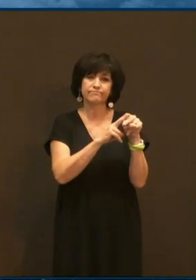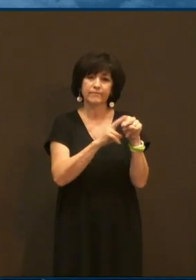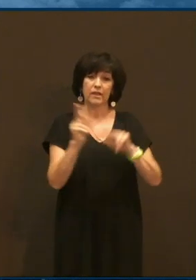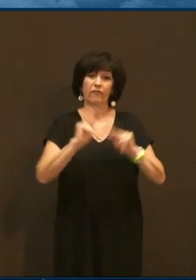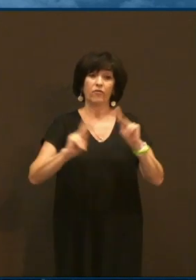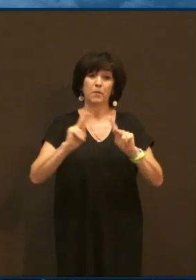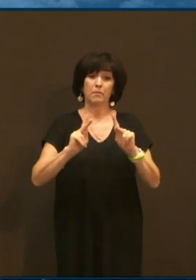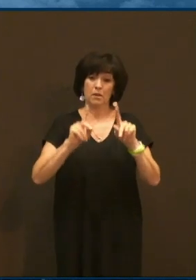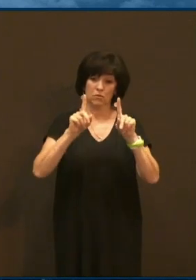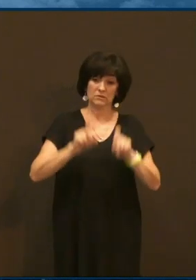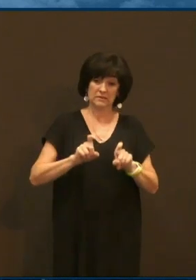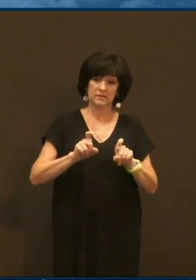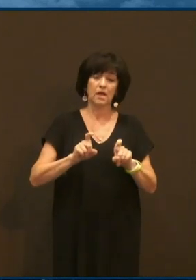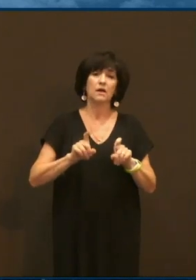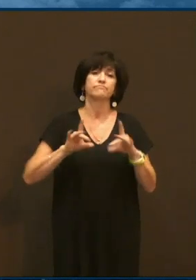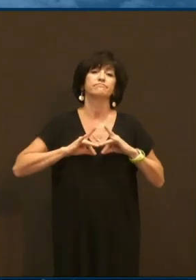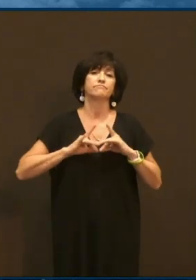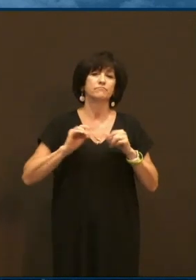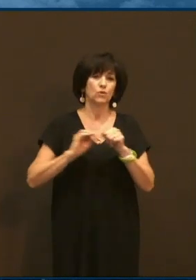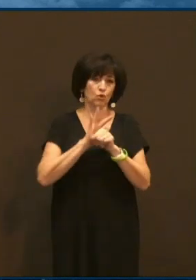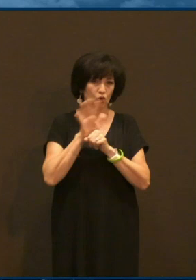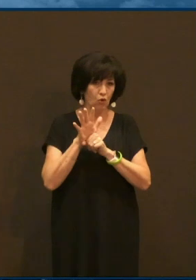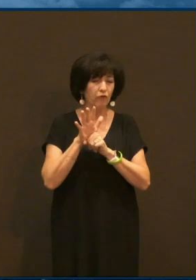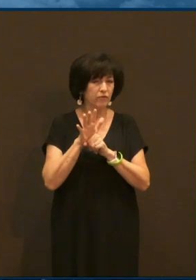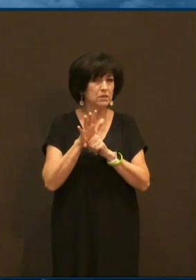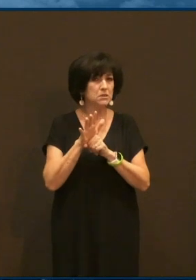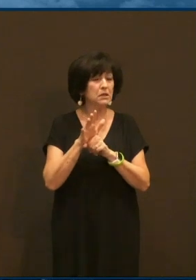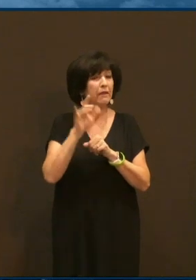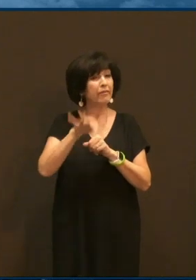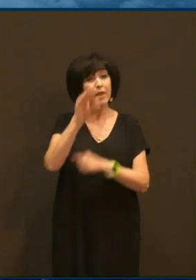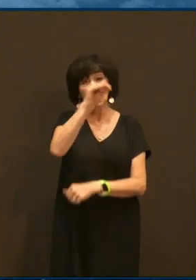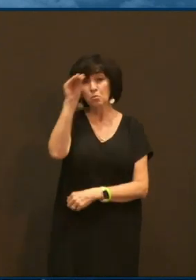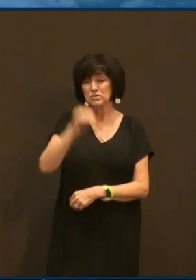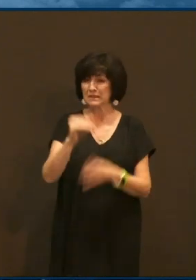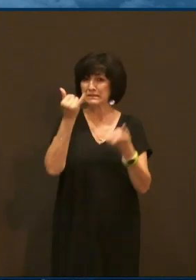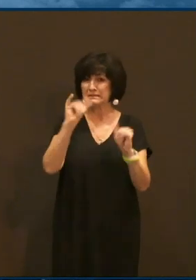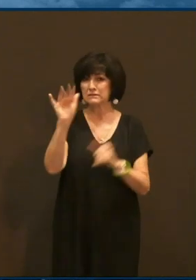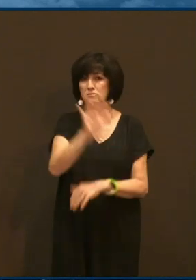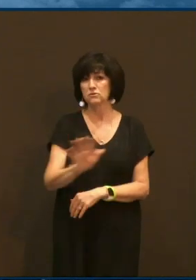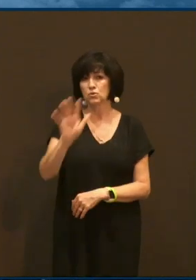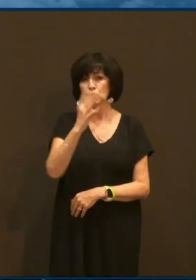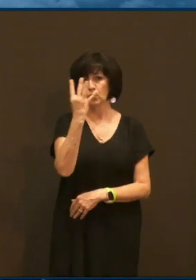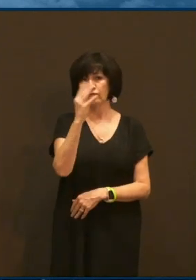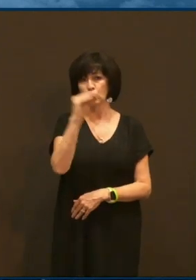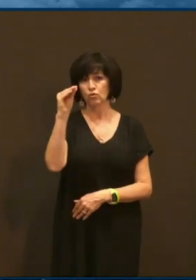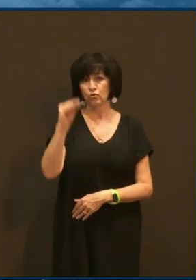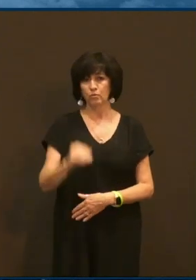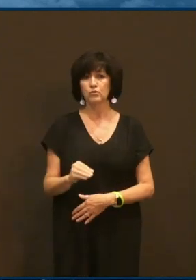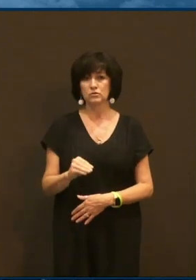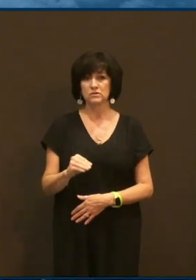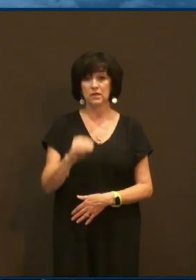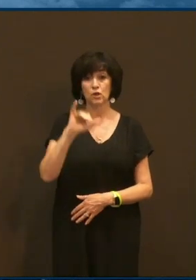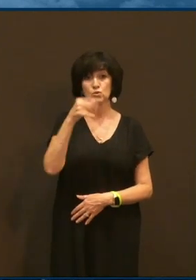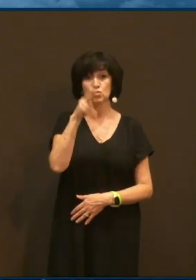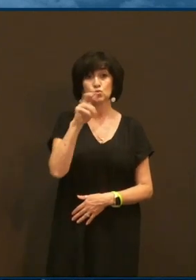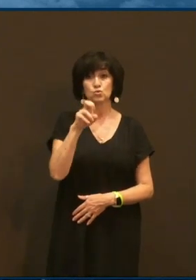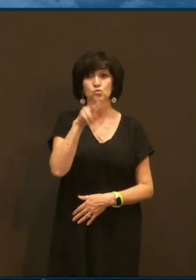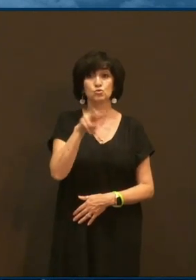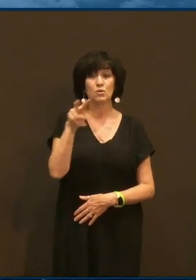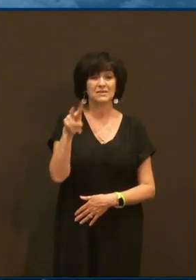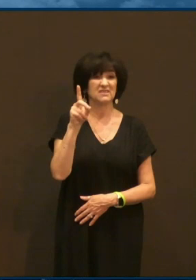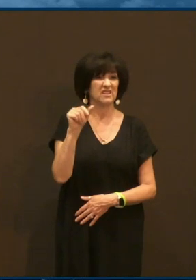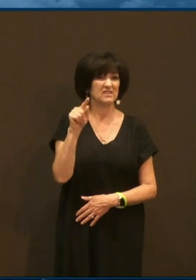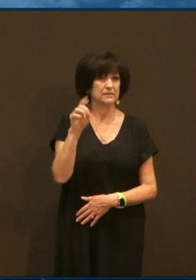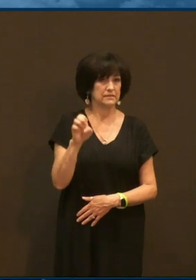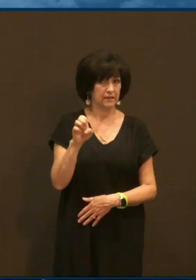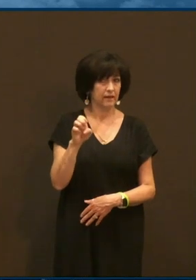pretty good number, right around 4% at the high on the June 22nd date there. There